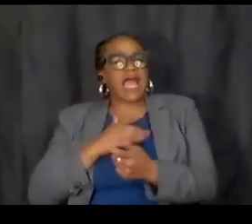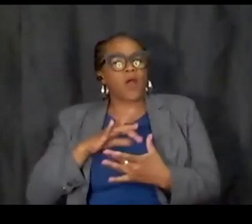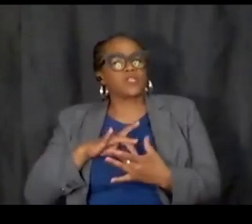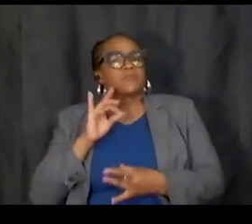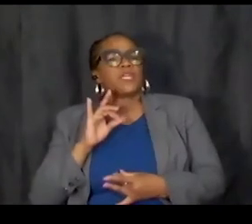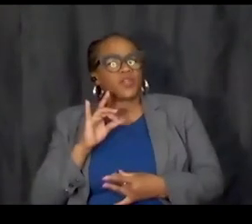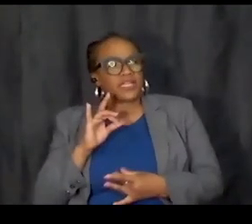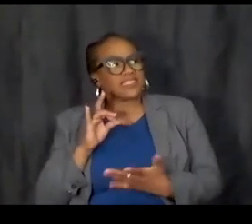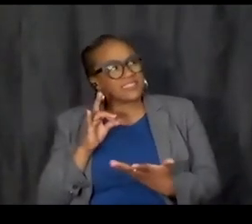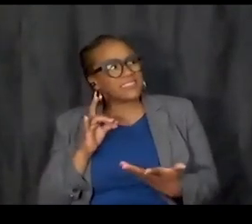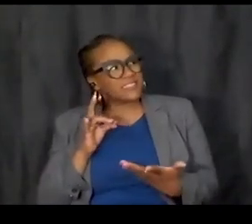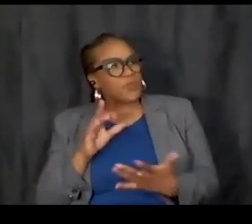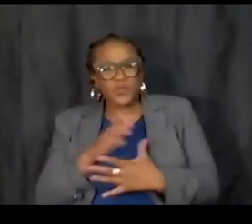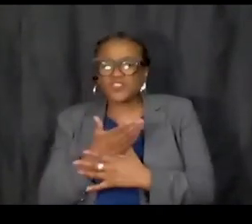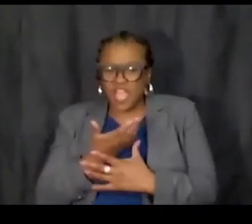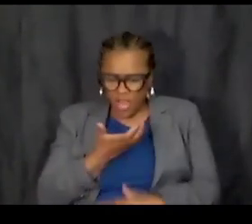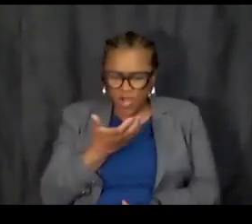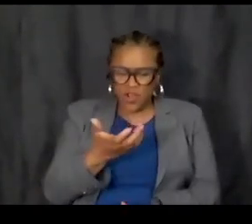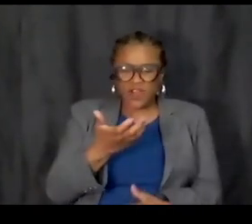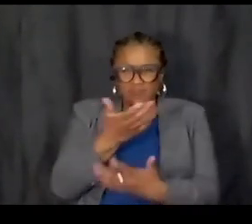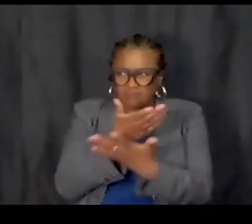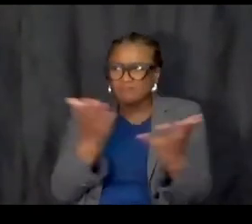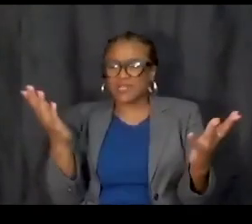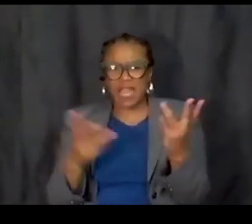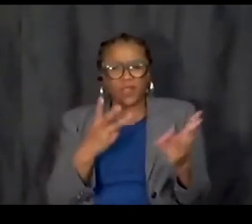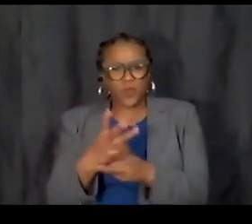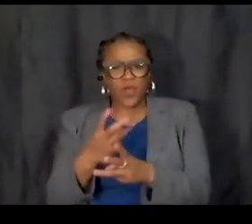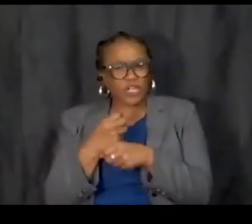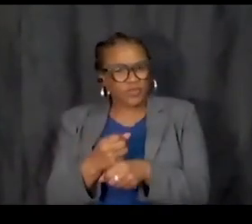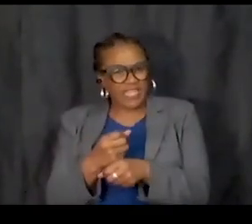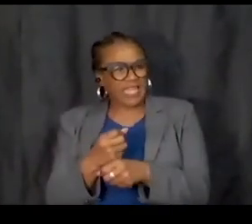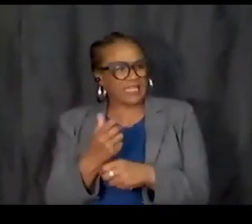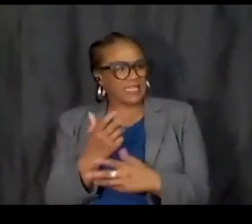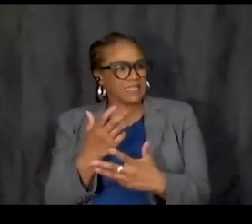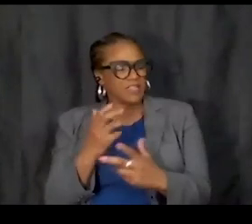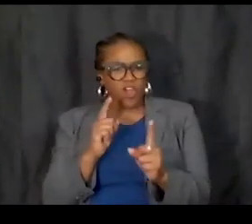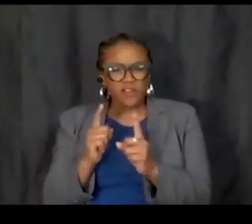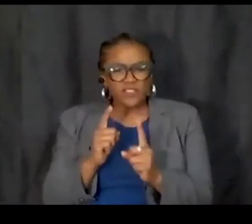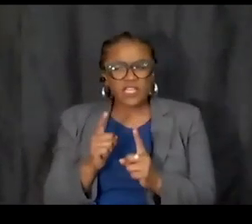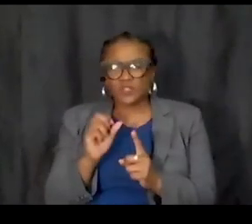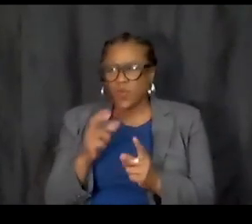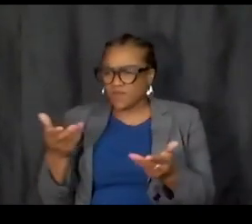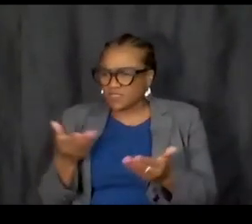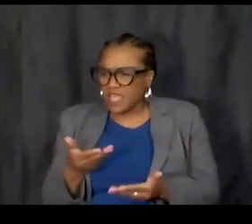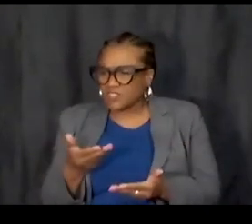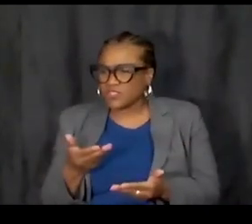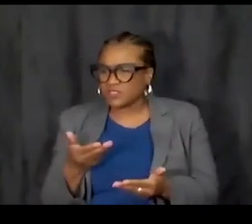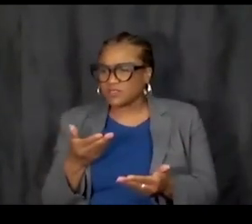into the world and create a kind of conversation or an invitation into one's, I don't